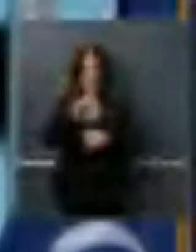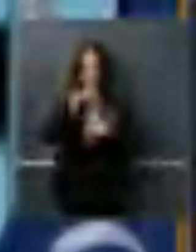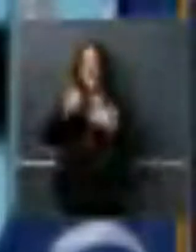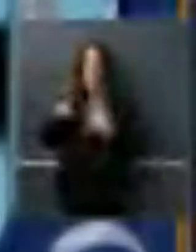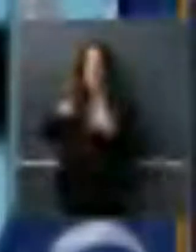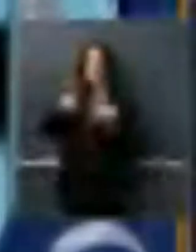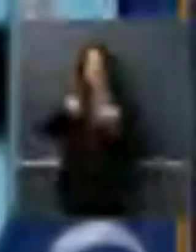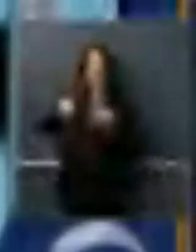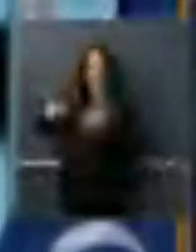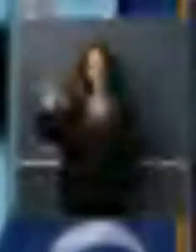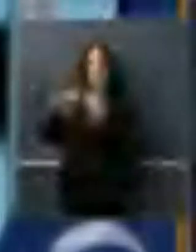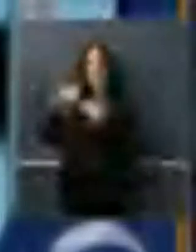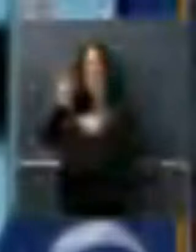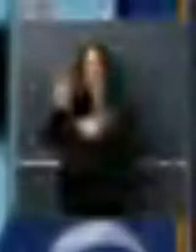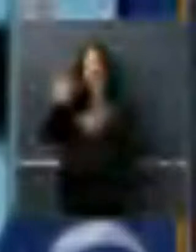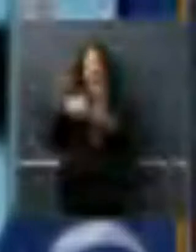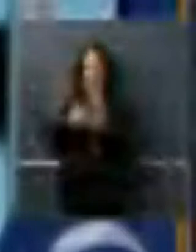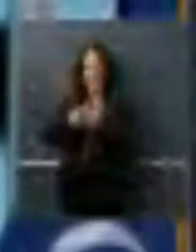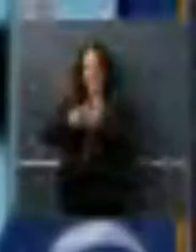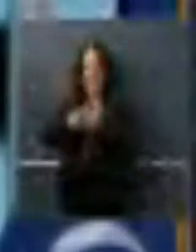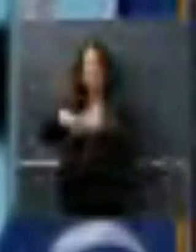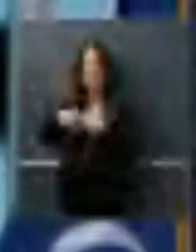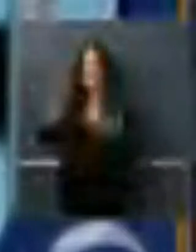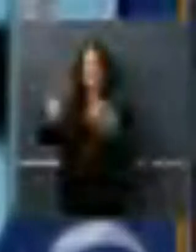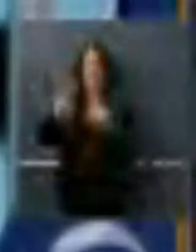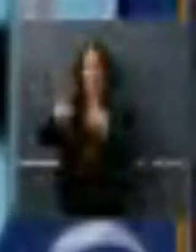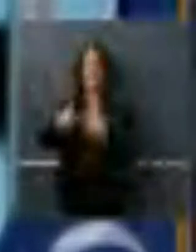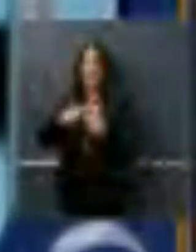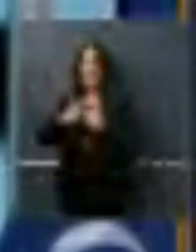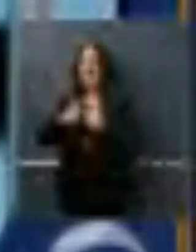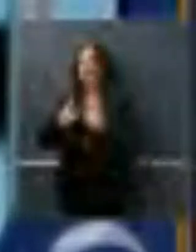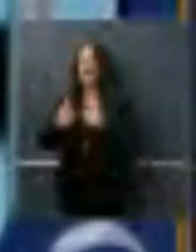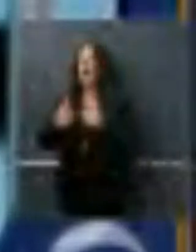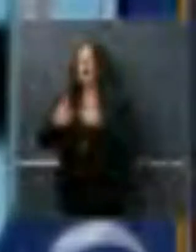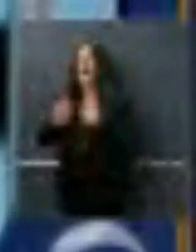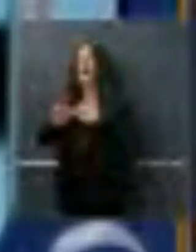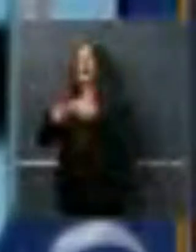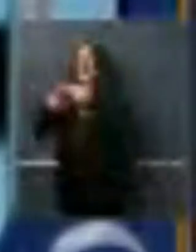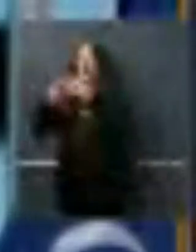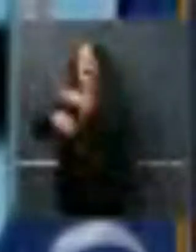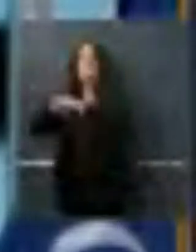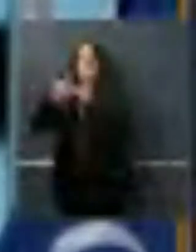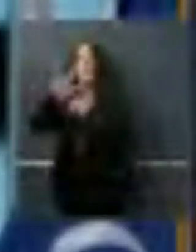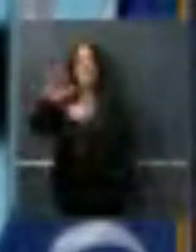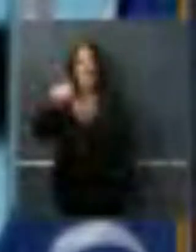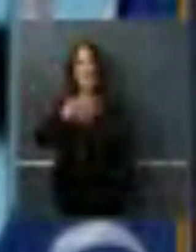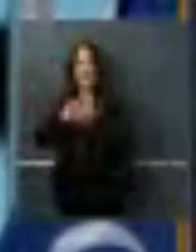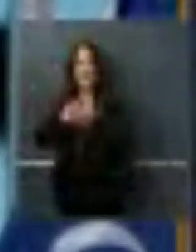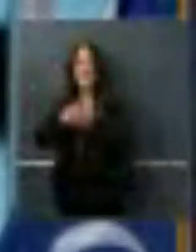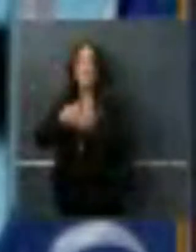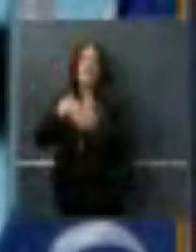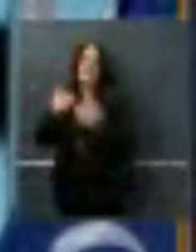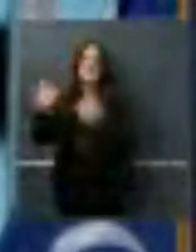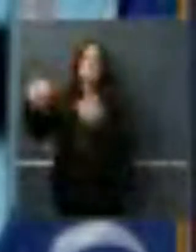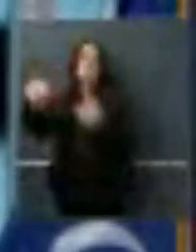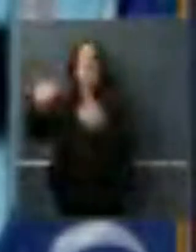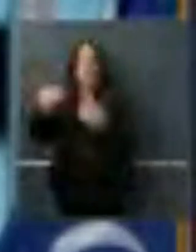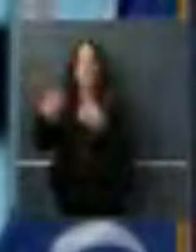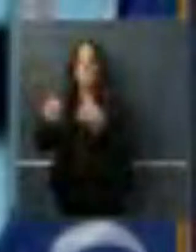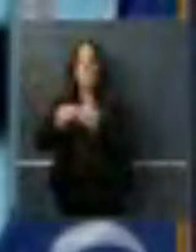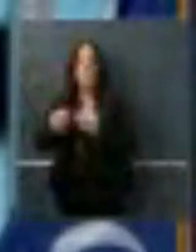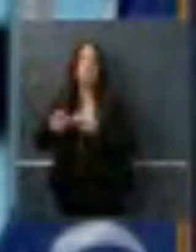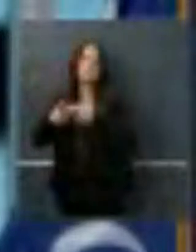the end of the month, and then multiples of that very soon thereafter. Marissa Perlman, CBS